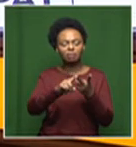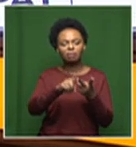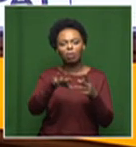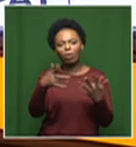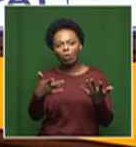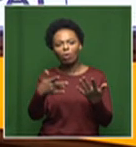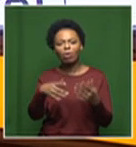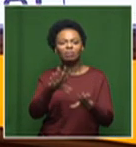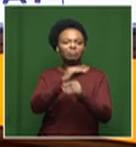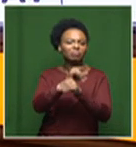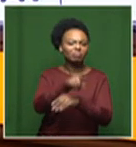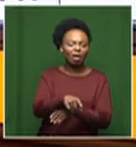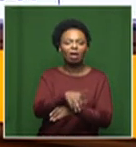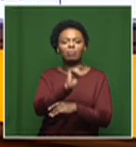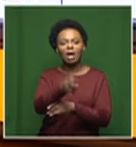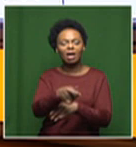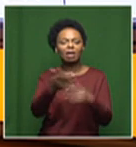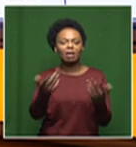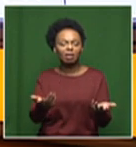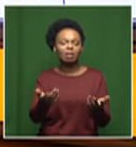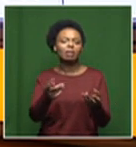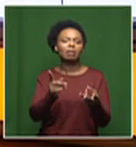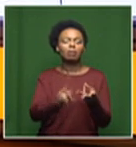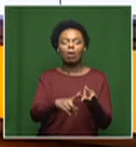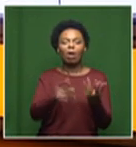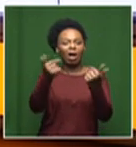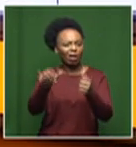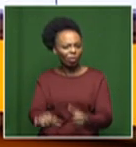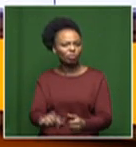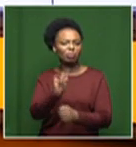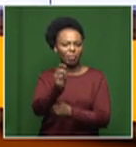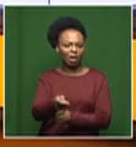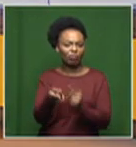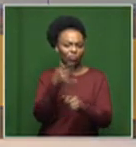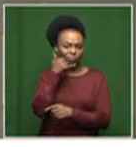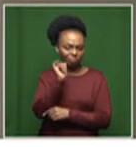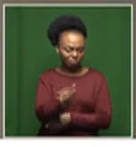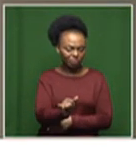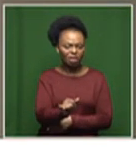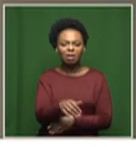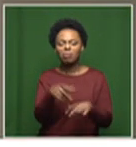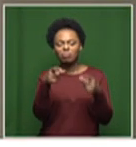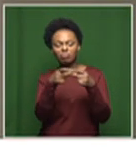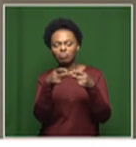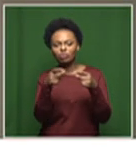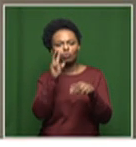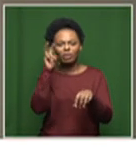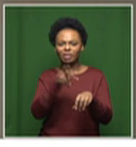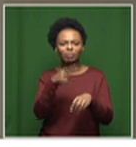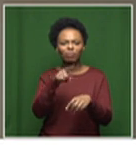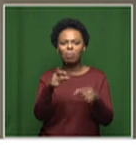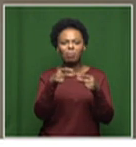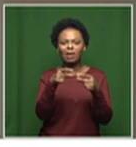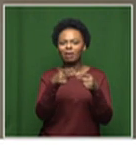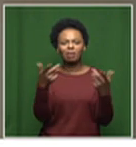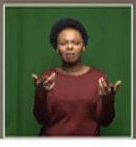Premium using your actual mobile network operator account. So there's no need for any bank cards. There's no need. They don't even